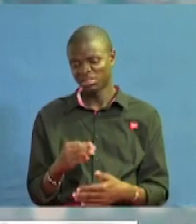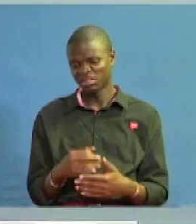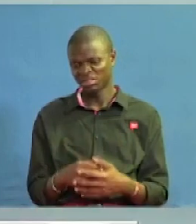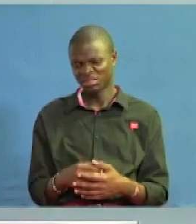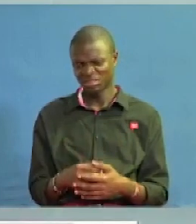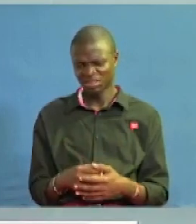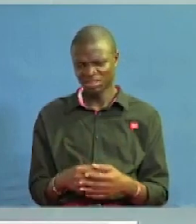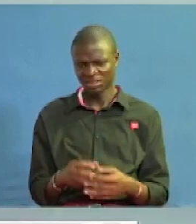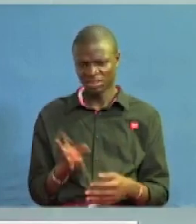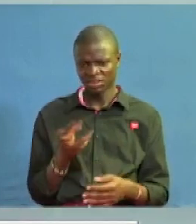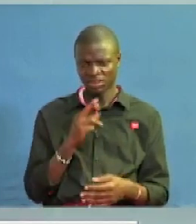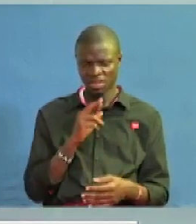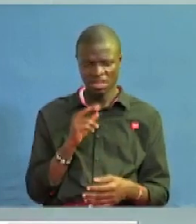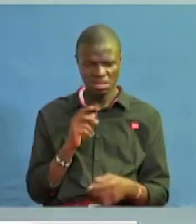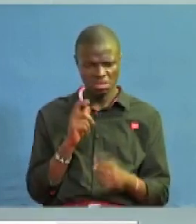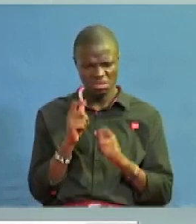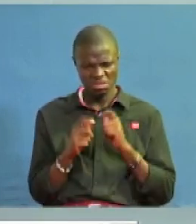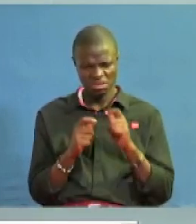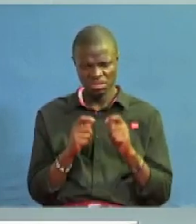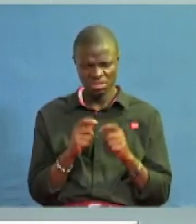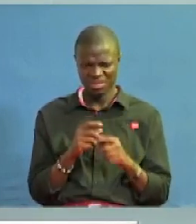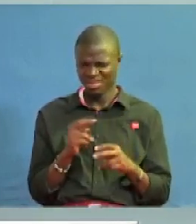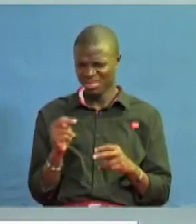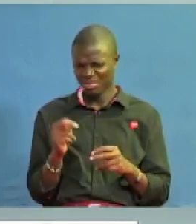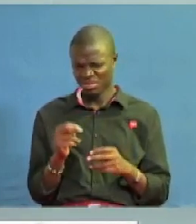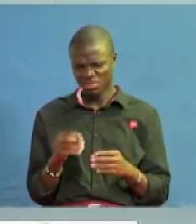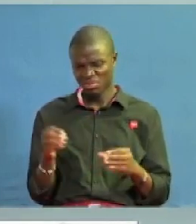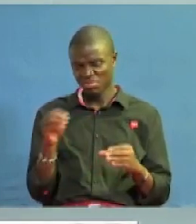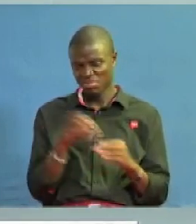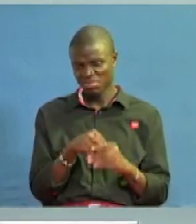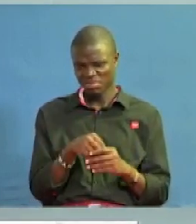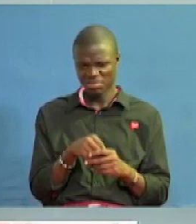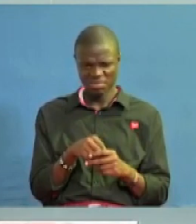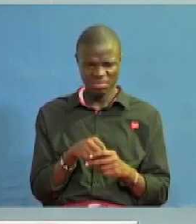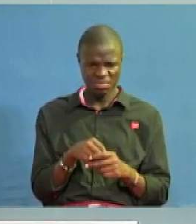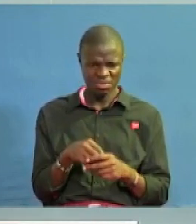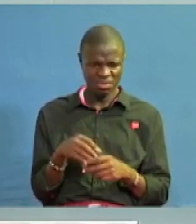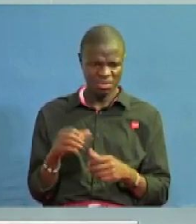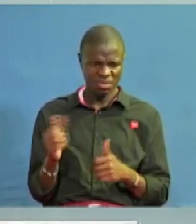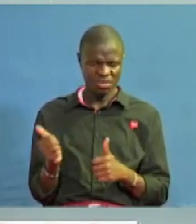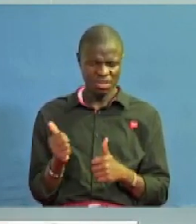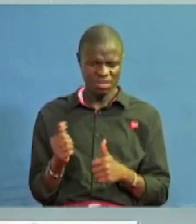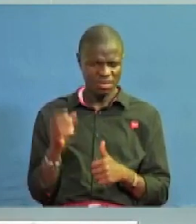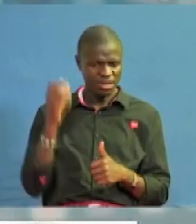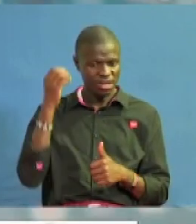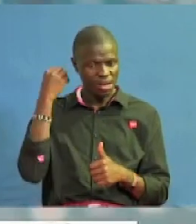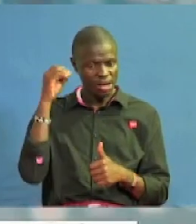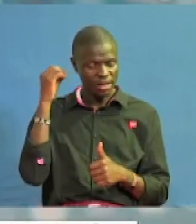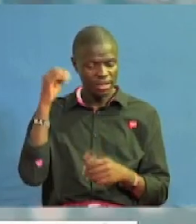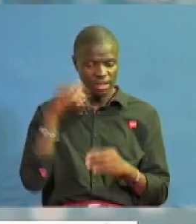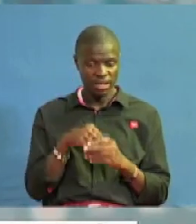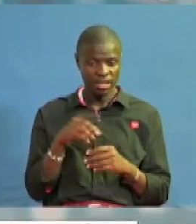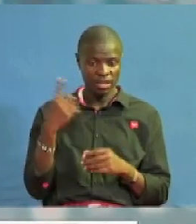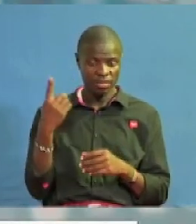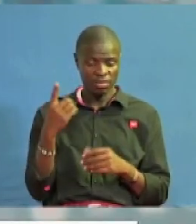stock. All right. Now, we are told not to put all our eggs in one basket. Is this applicable in the stock market? Can you tell us about that? Definitely.